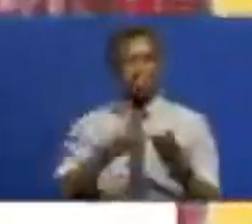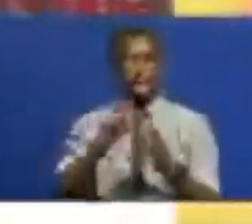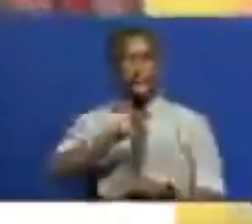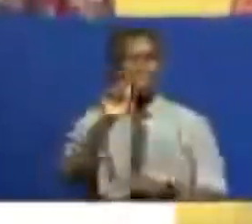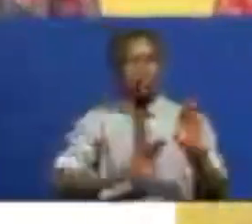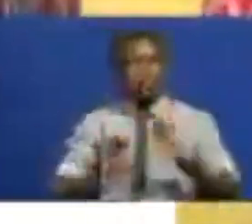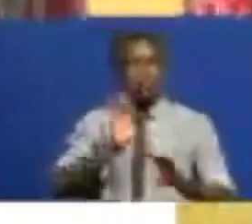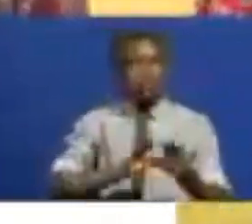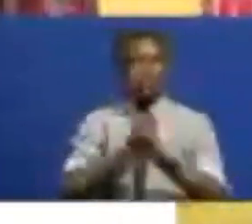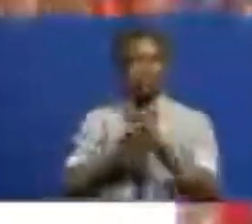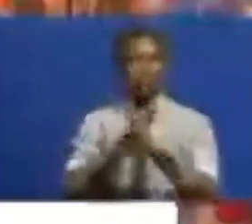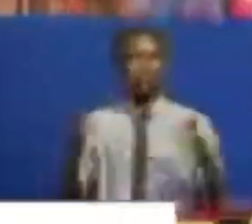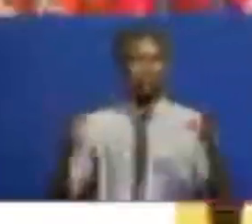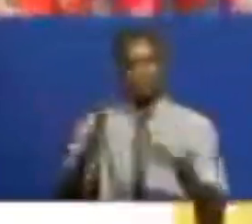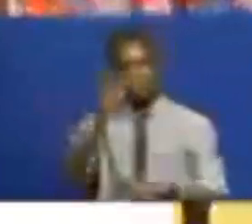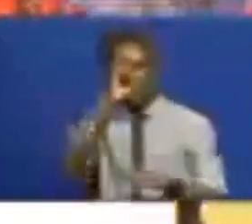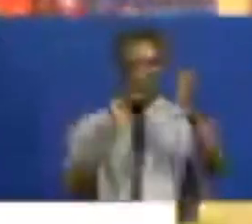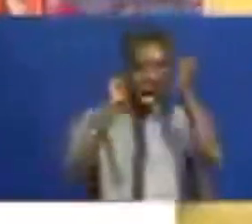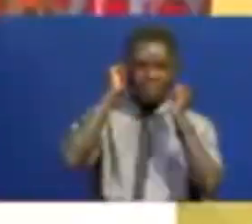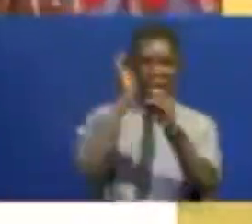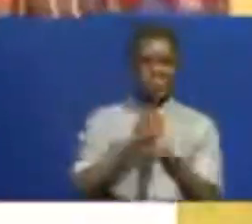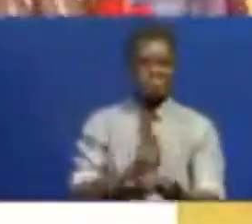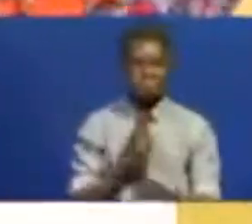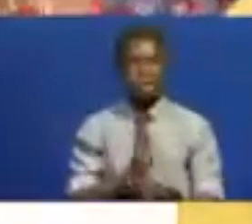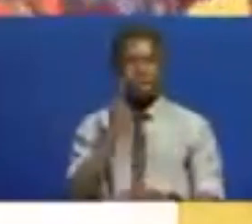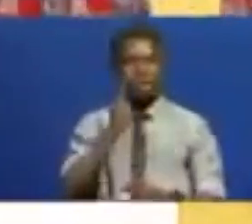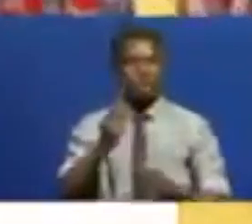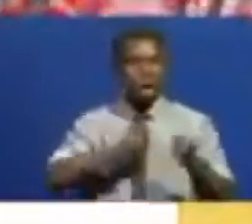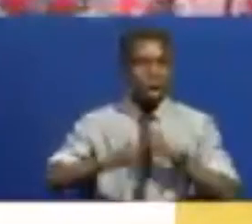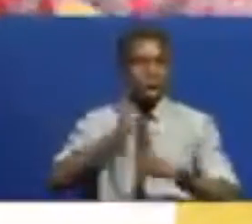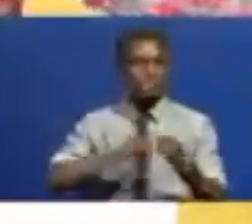and entertainment groups putting the final touches to their routine.